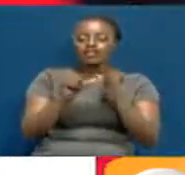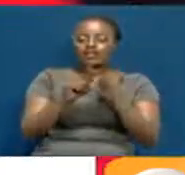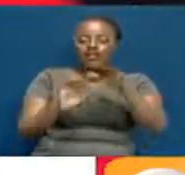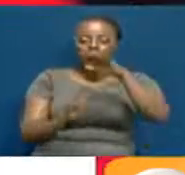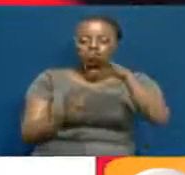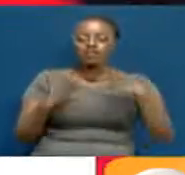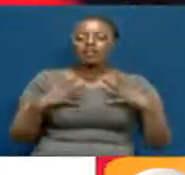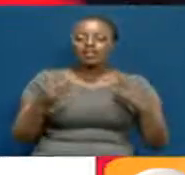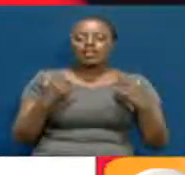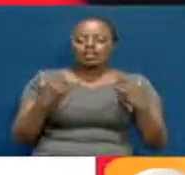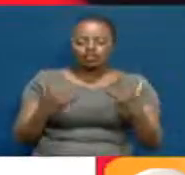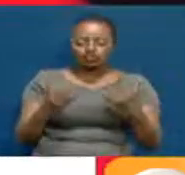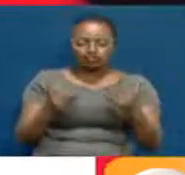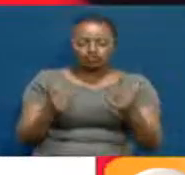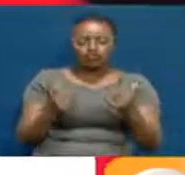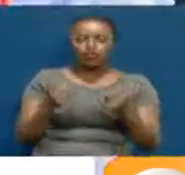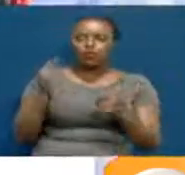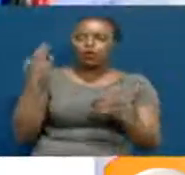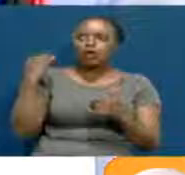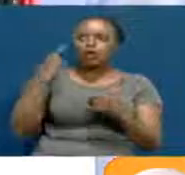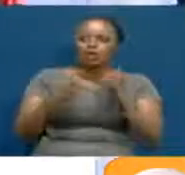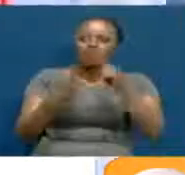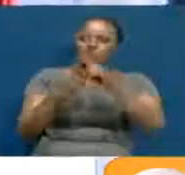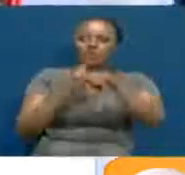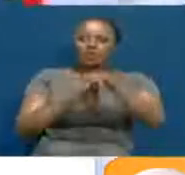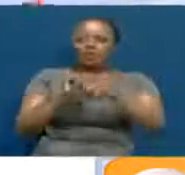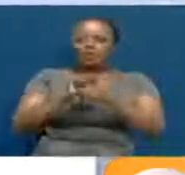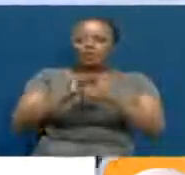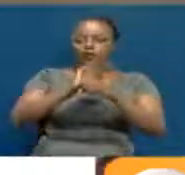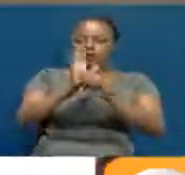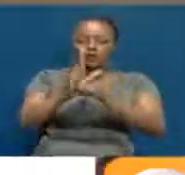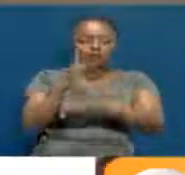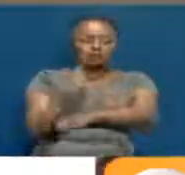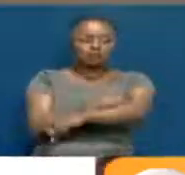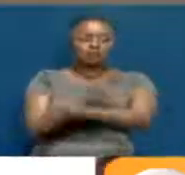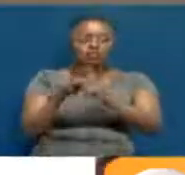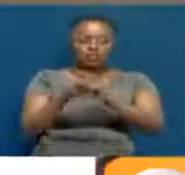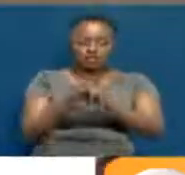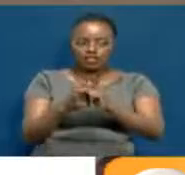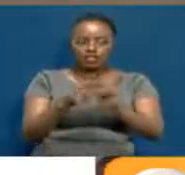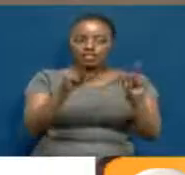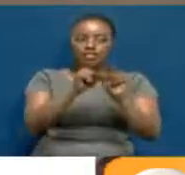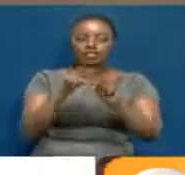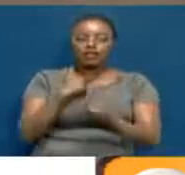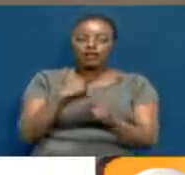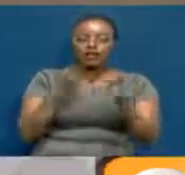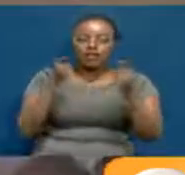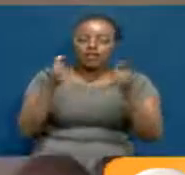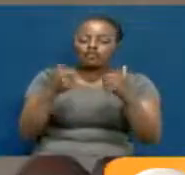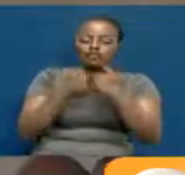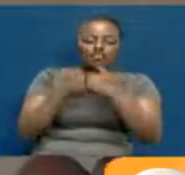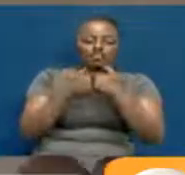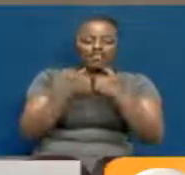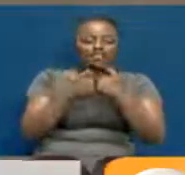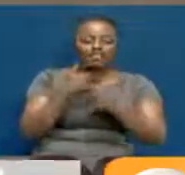Ministry of Health has been dealing with over the last 1 year since COVID-19 vaccination began. But we still have a few pockets of